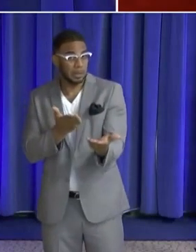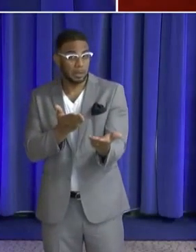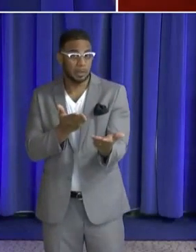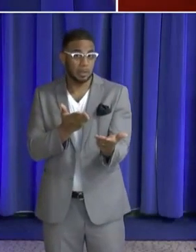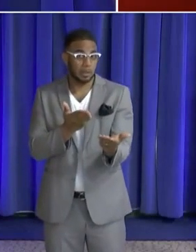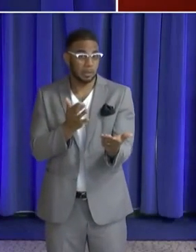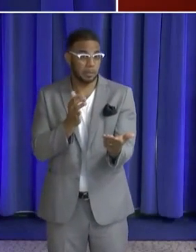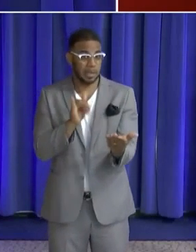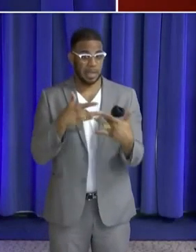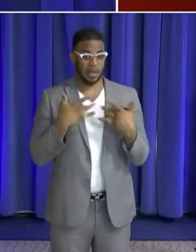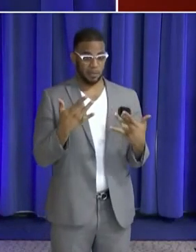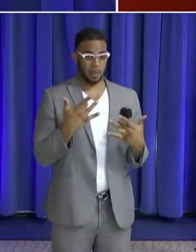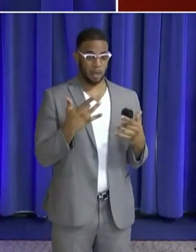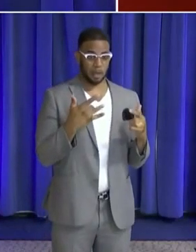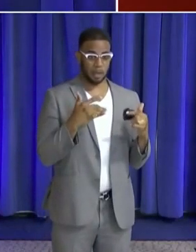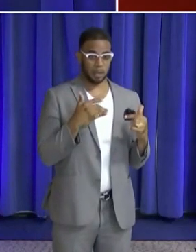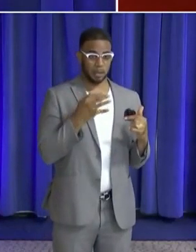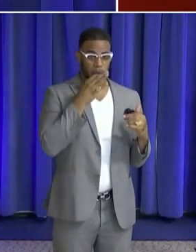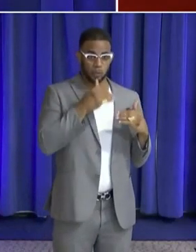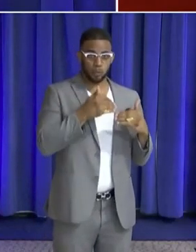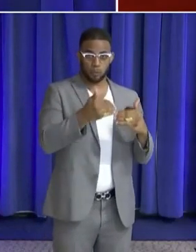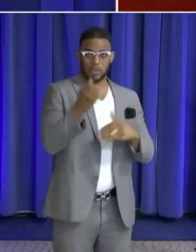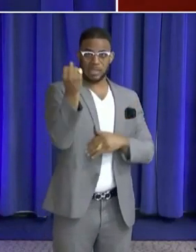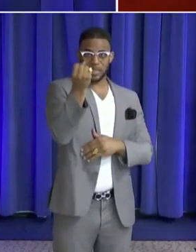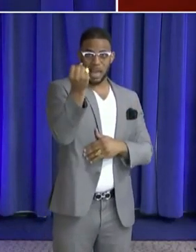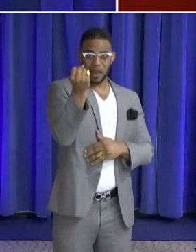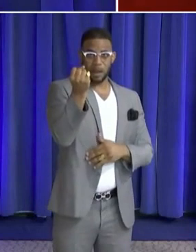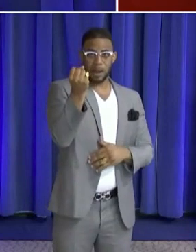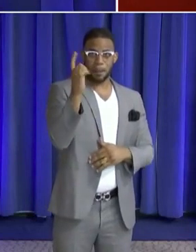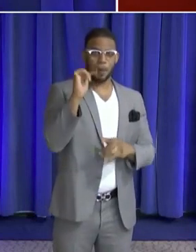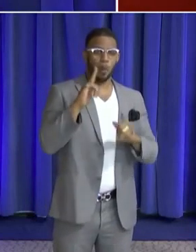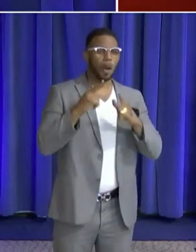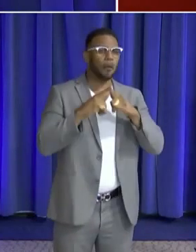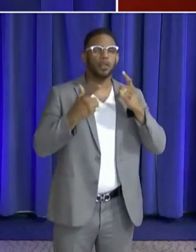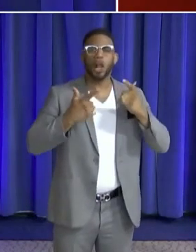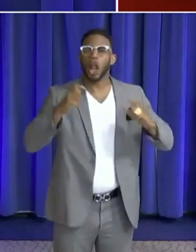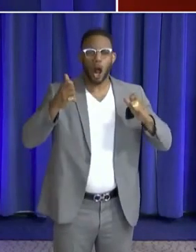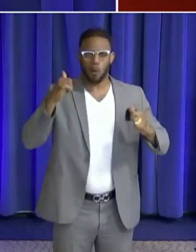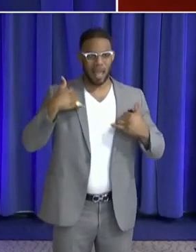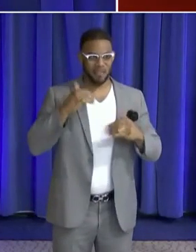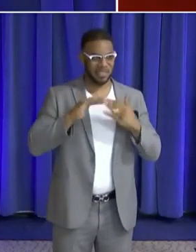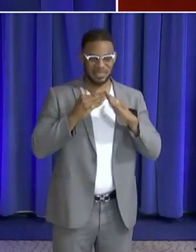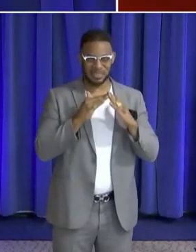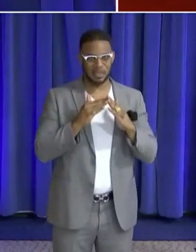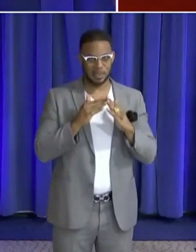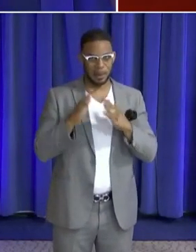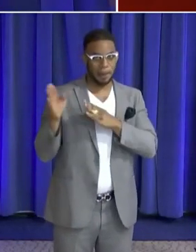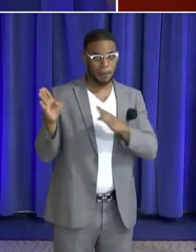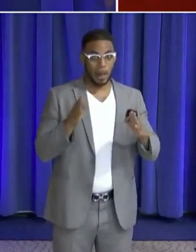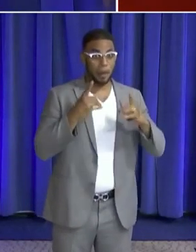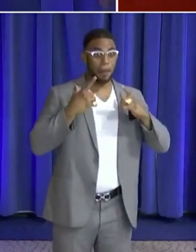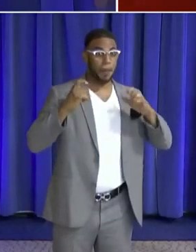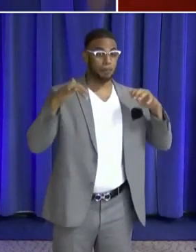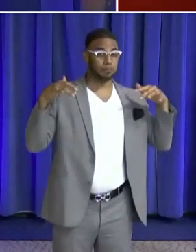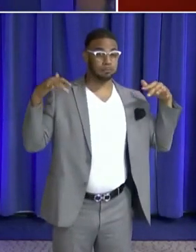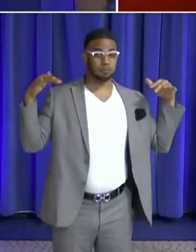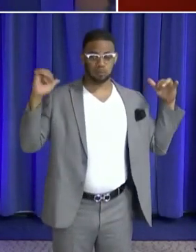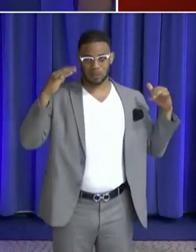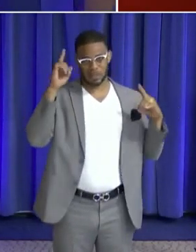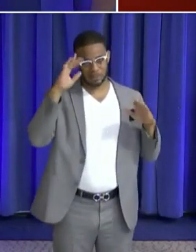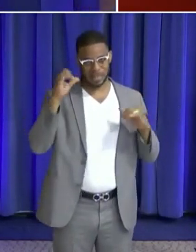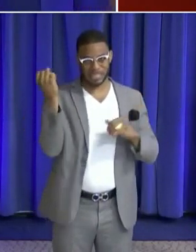the event on this upcoming Saturday may be one of the largest that we've had in the city. We expect that